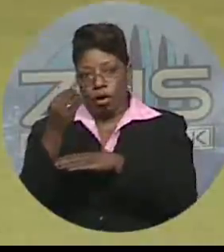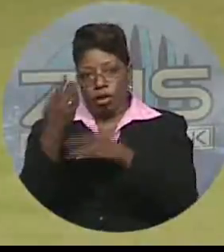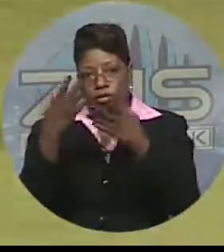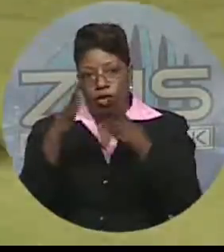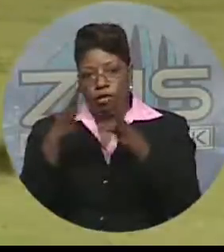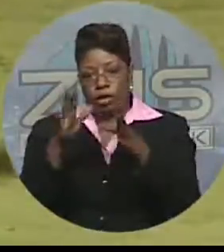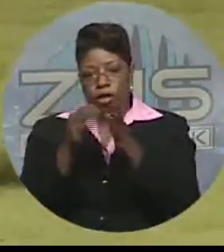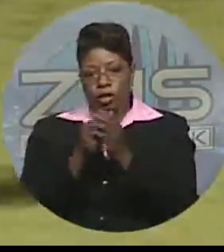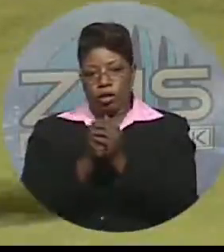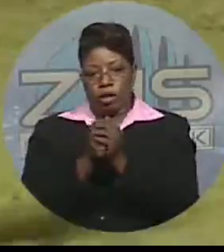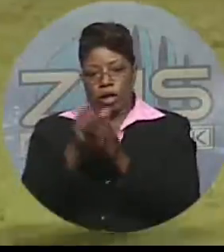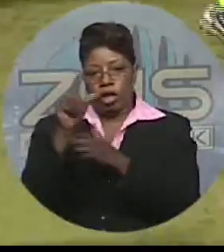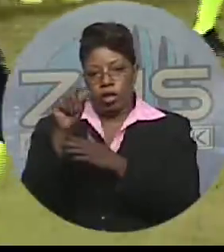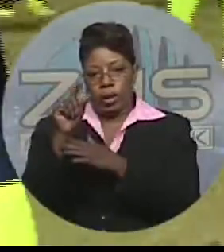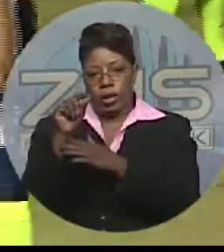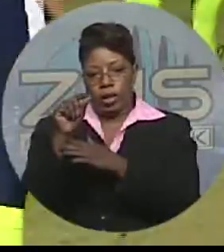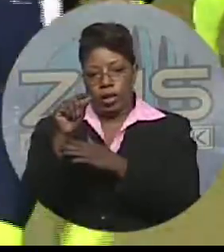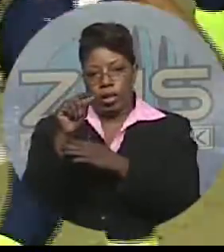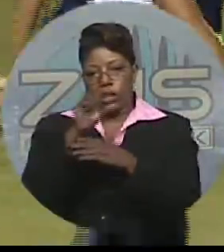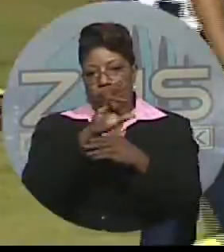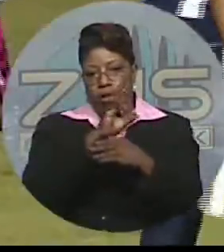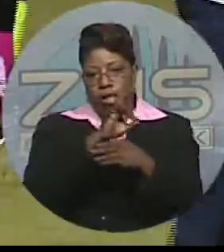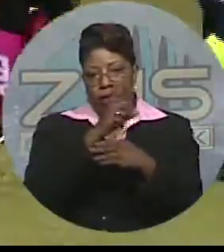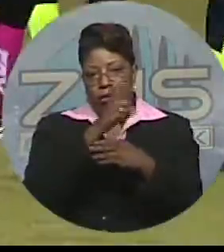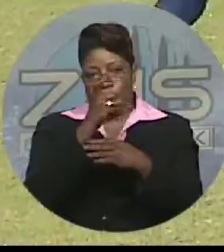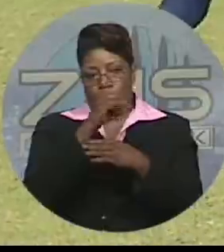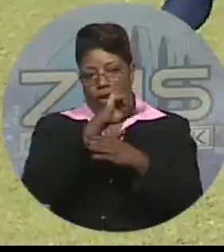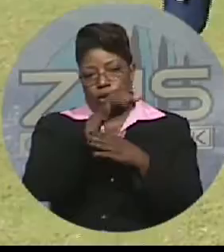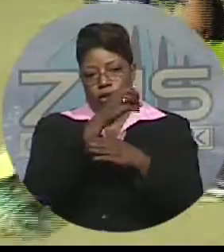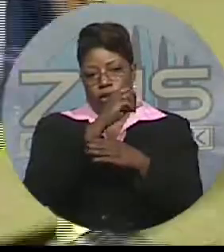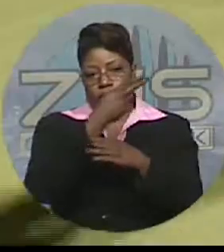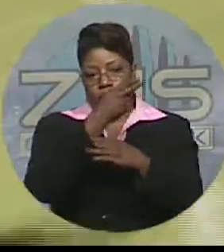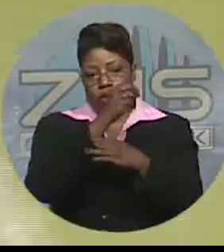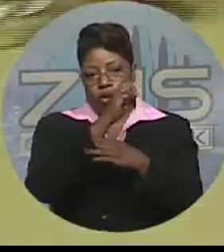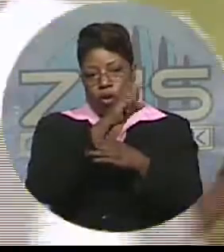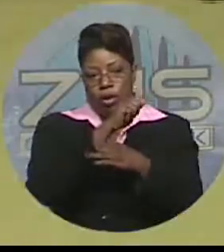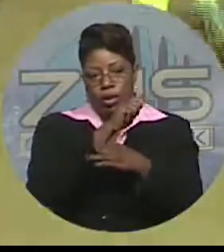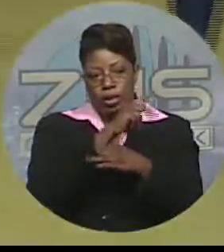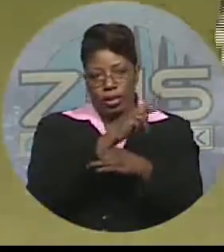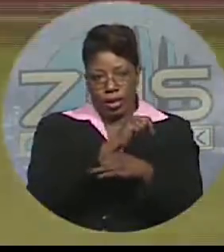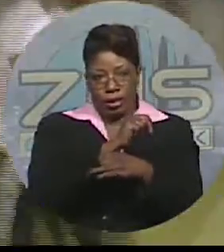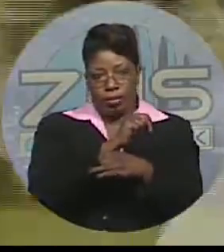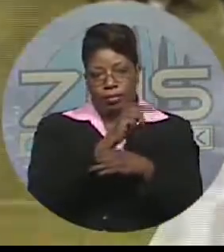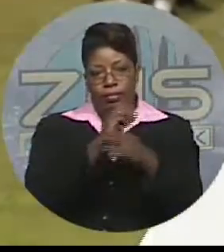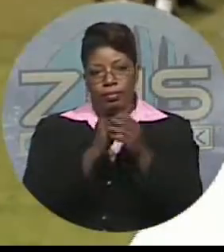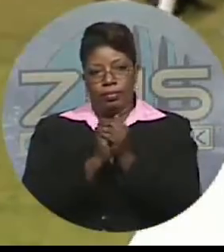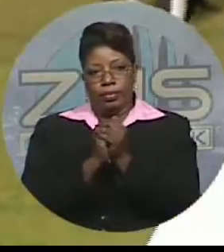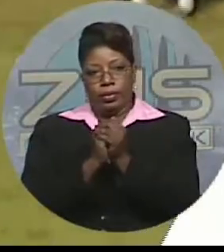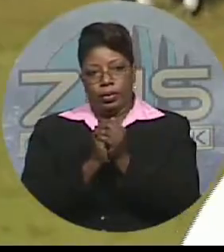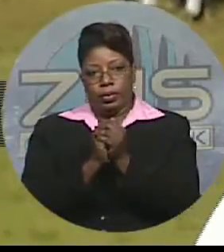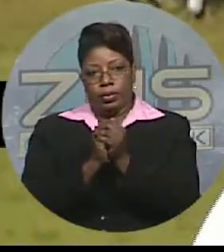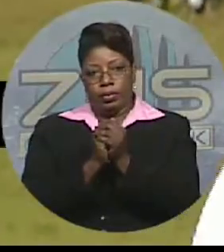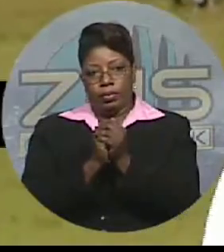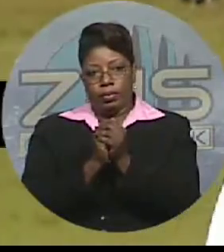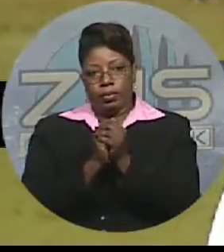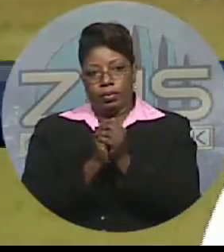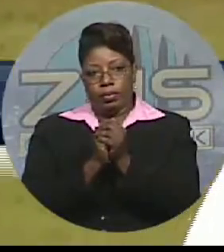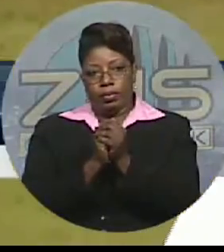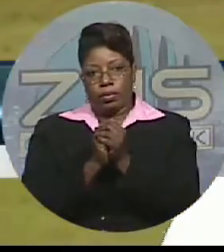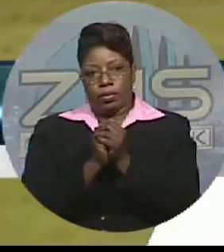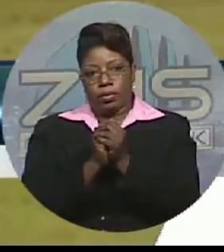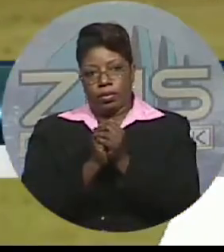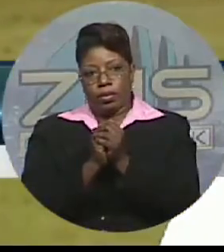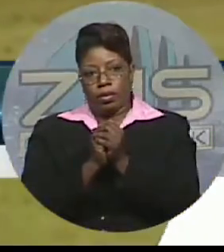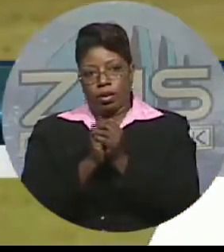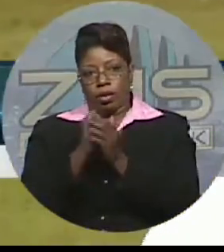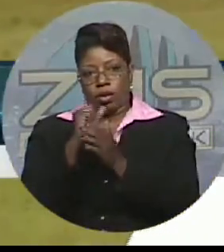regular season with a 20-7 win over the Johnson Lady Spartans. Our mission was to finish out this season as 4 for